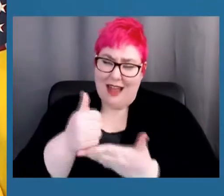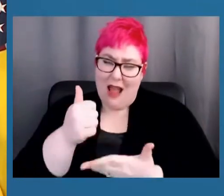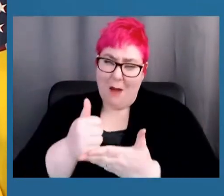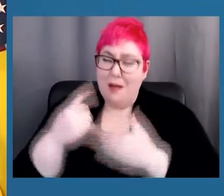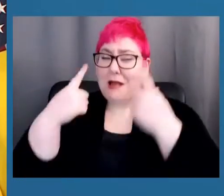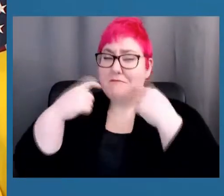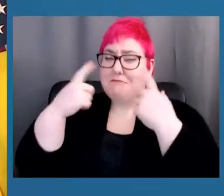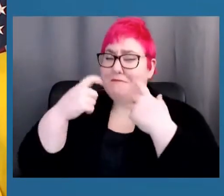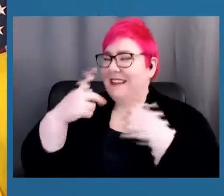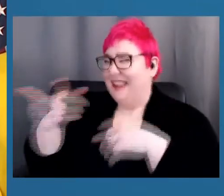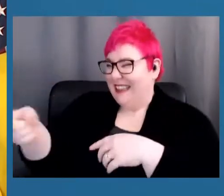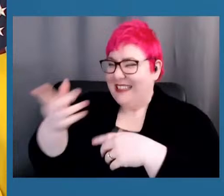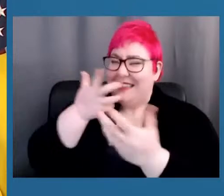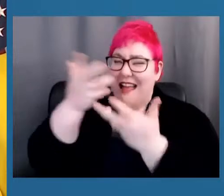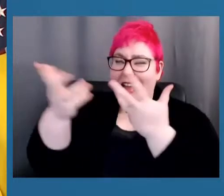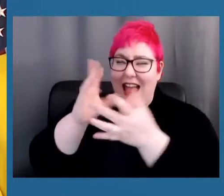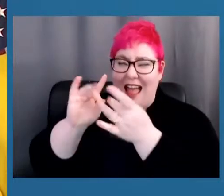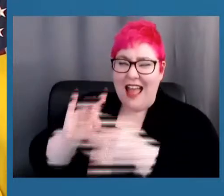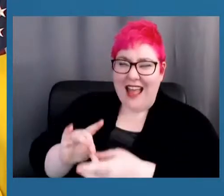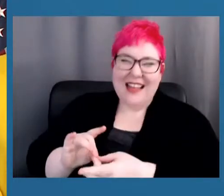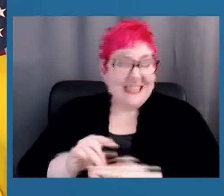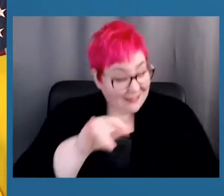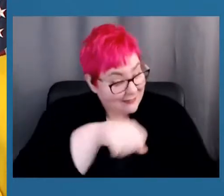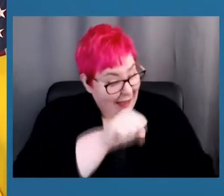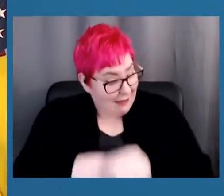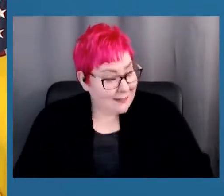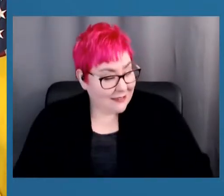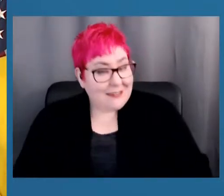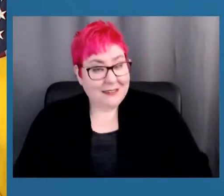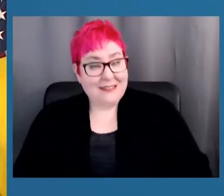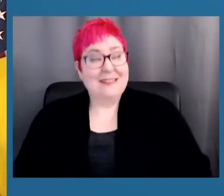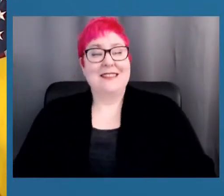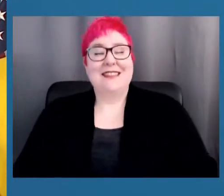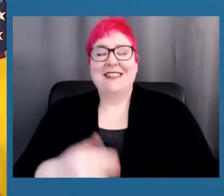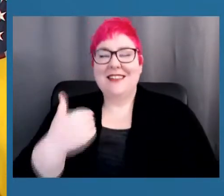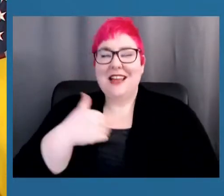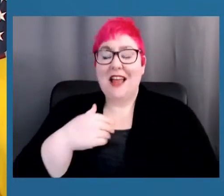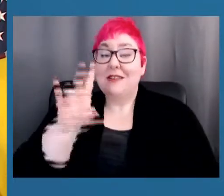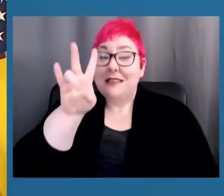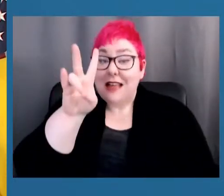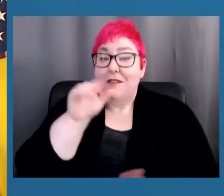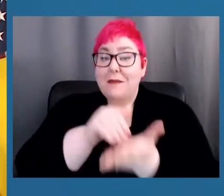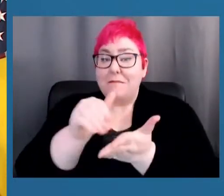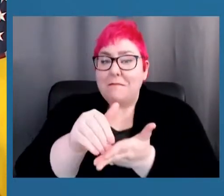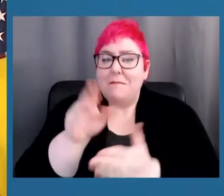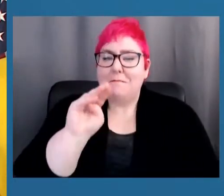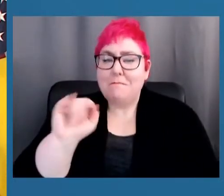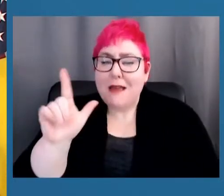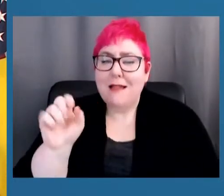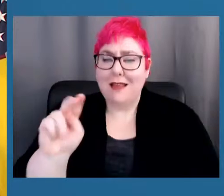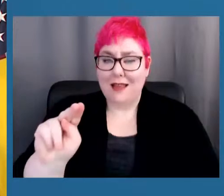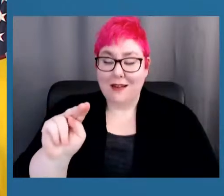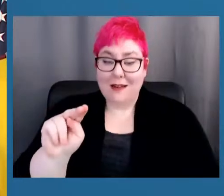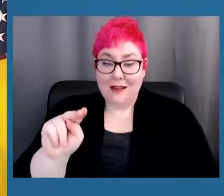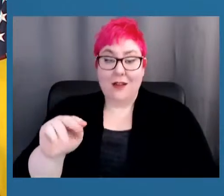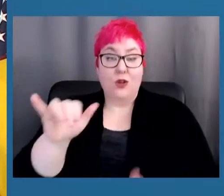darling. And you think about the fact that we have over 7 million New Yorkers rely on Medicaid as a